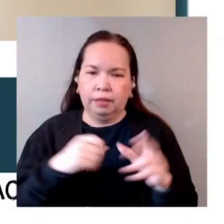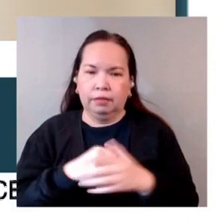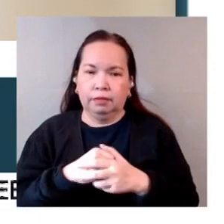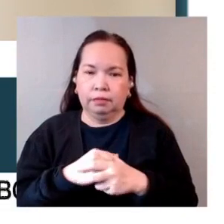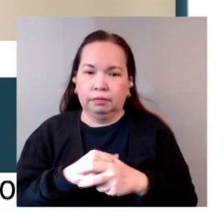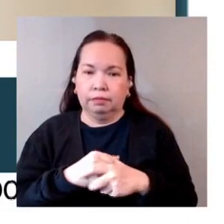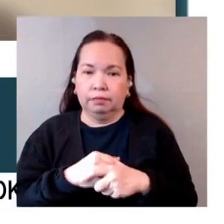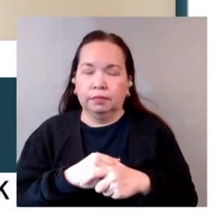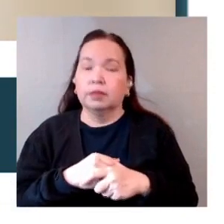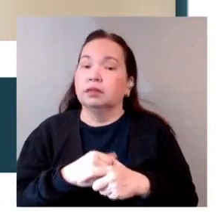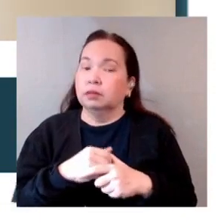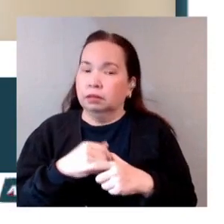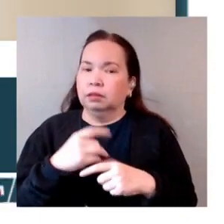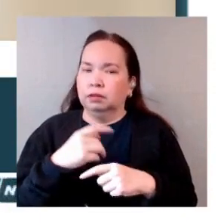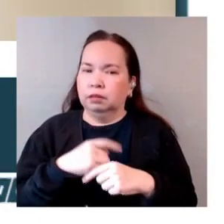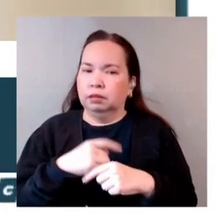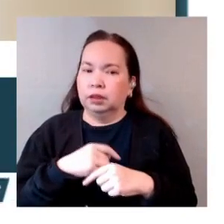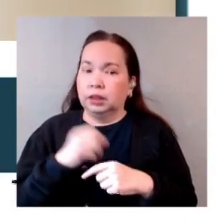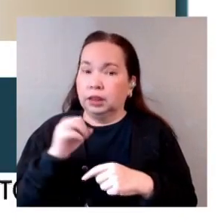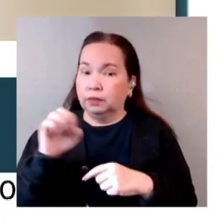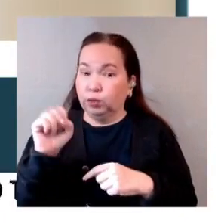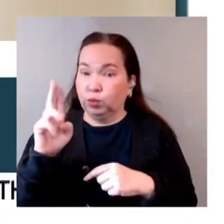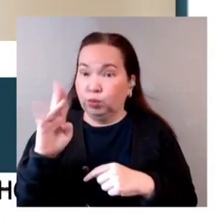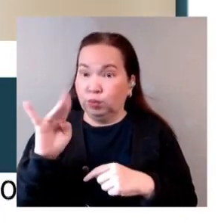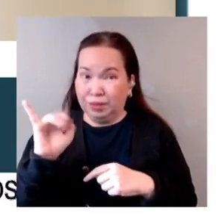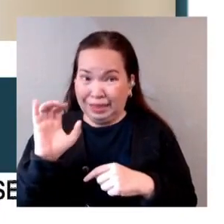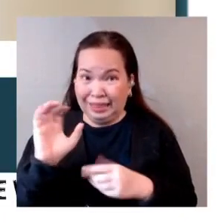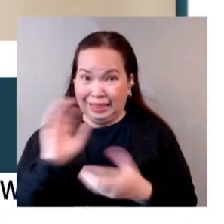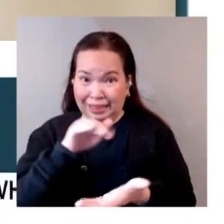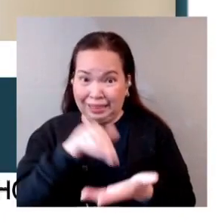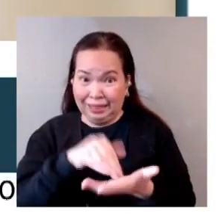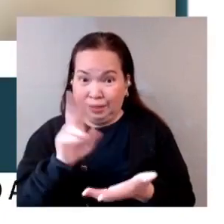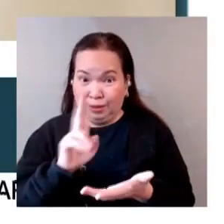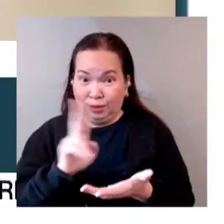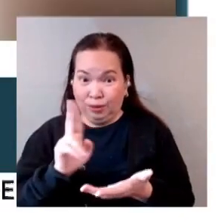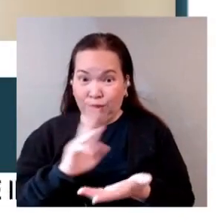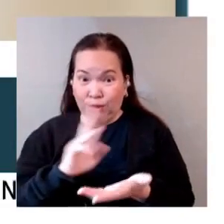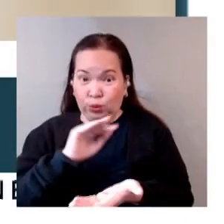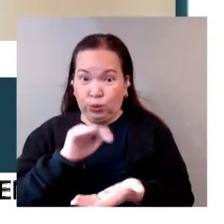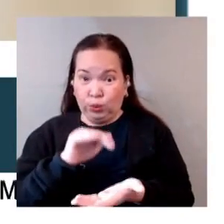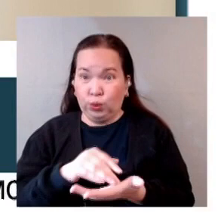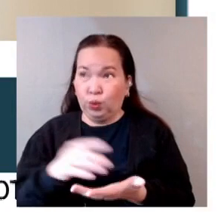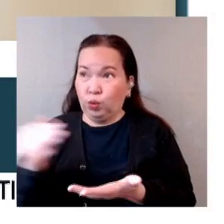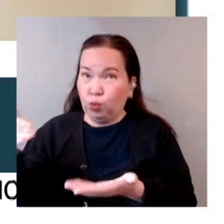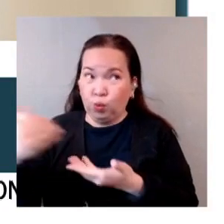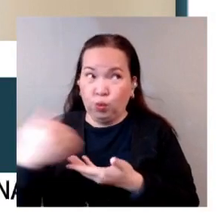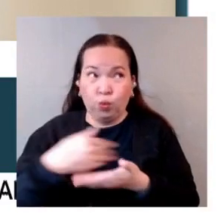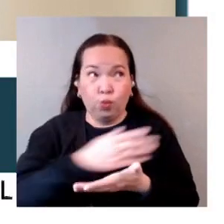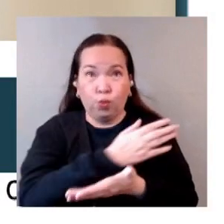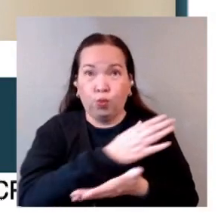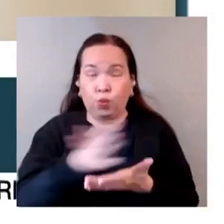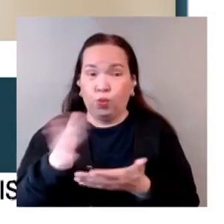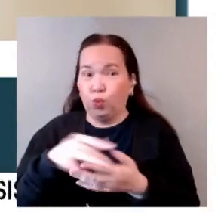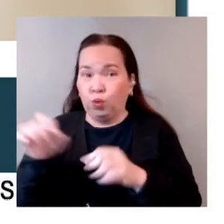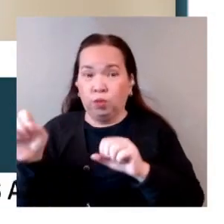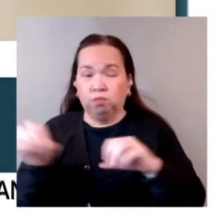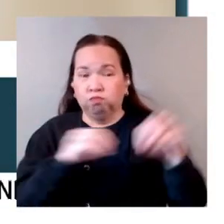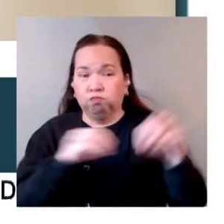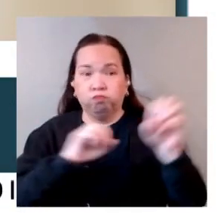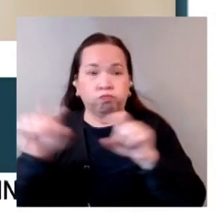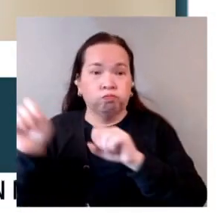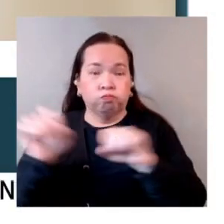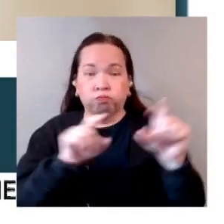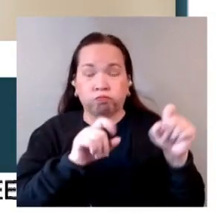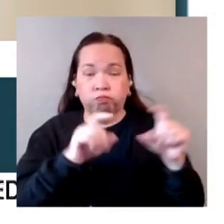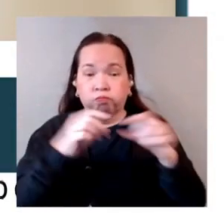because we believe that, you know, if Subic is being used as a way to all these illegal drugs, there are people